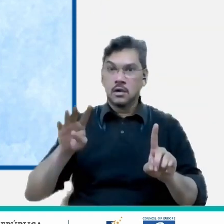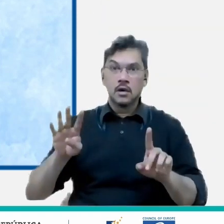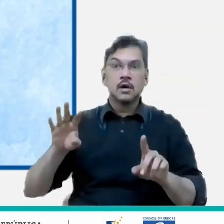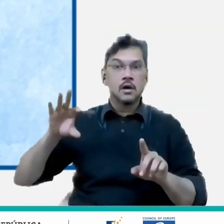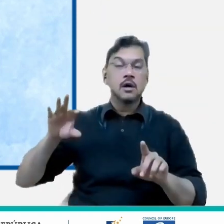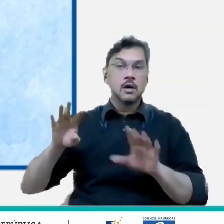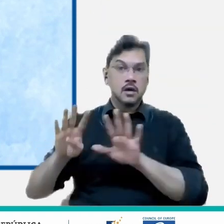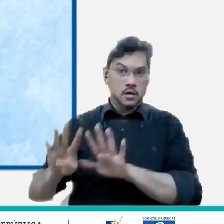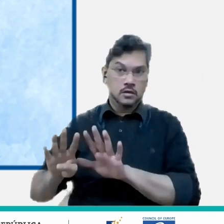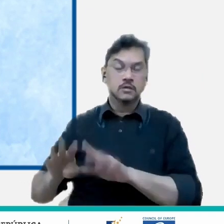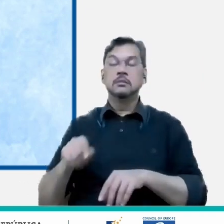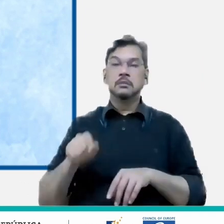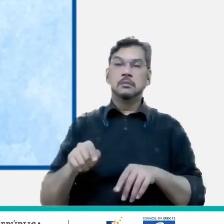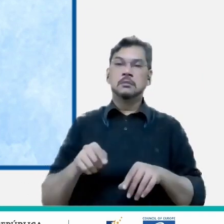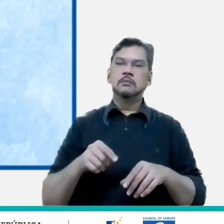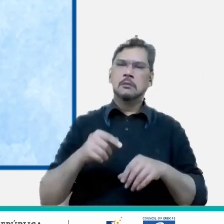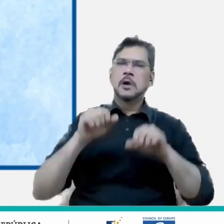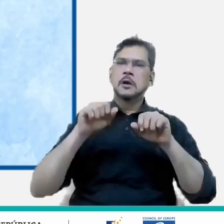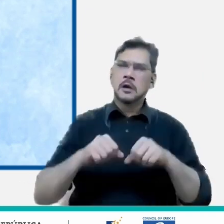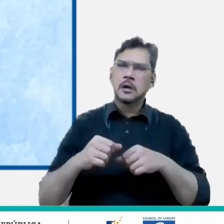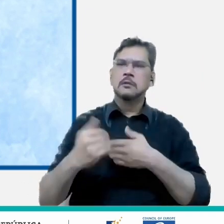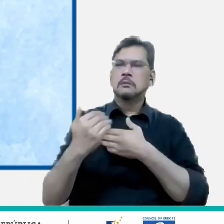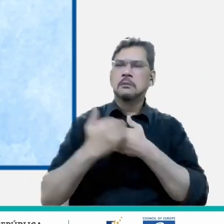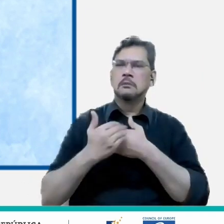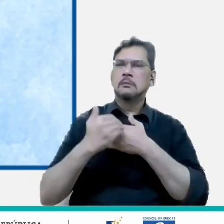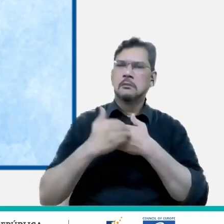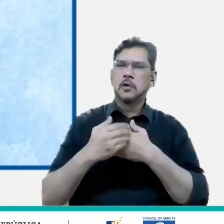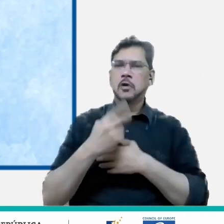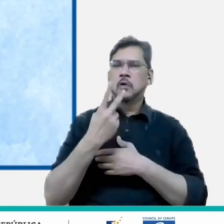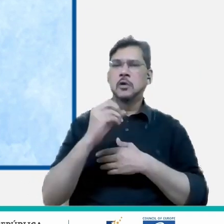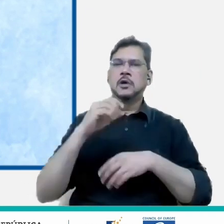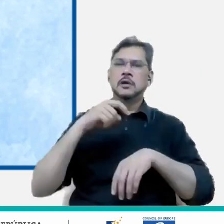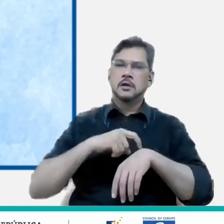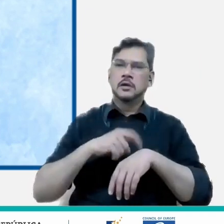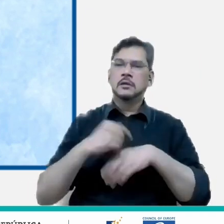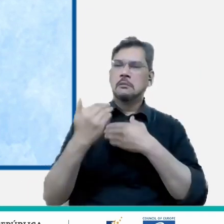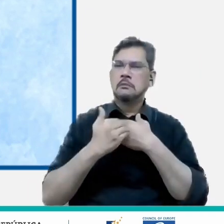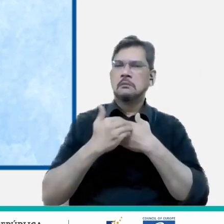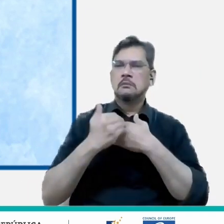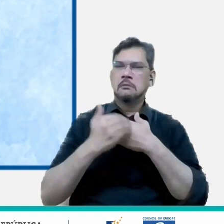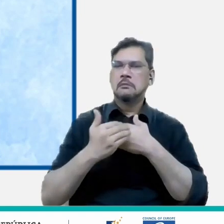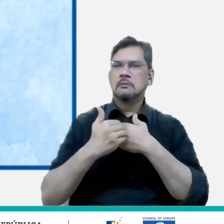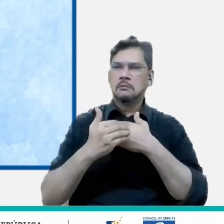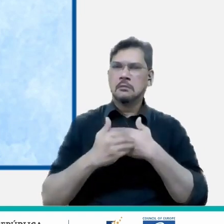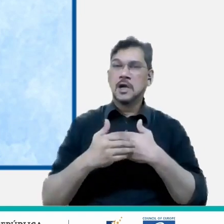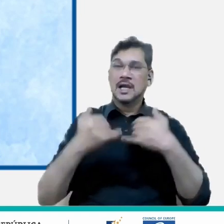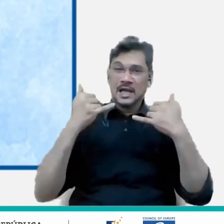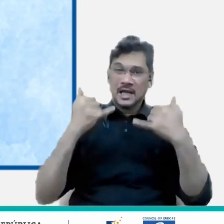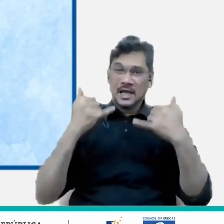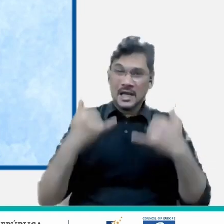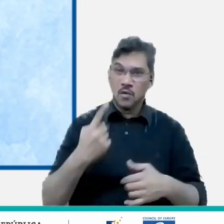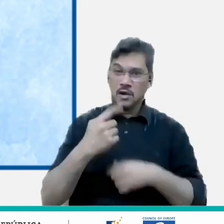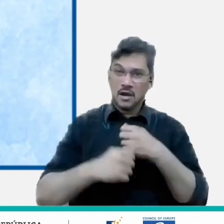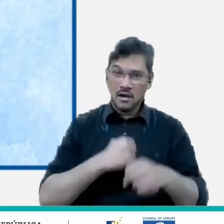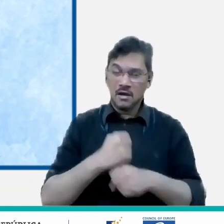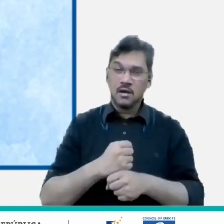assist governments. And this year, we're already at 104 such activations, as we call